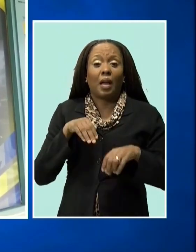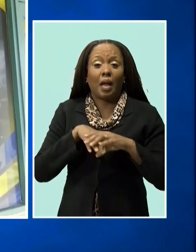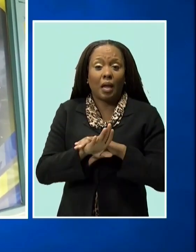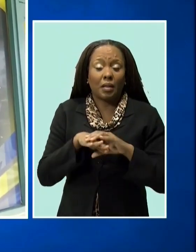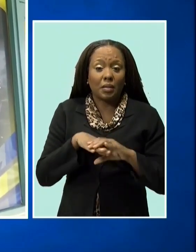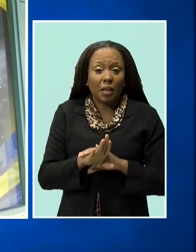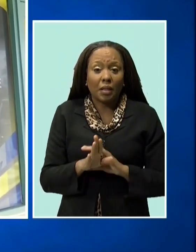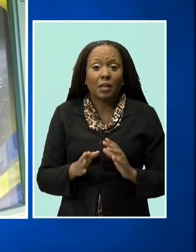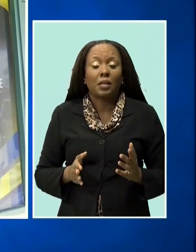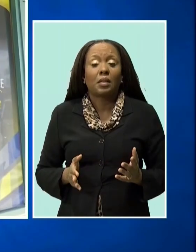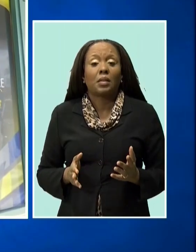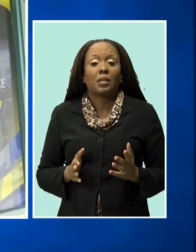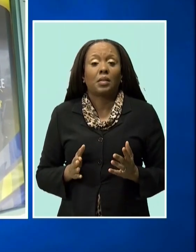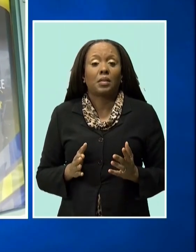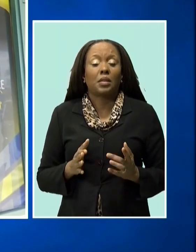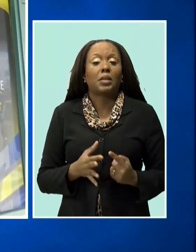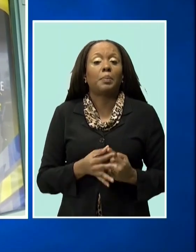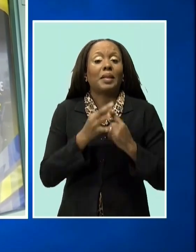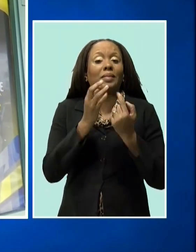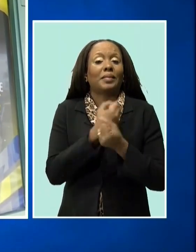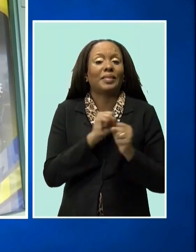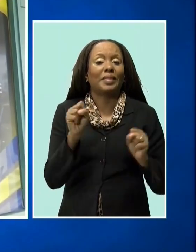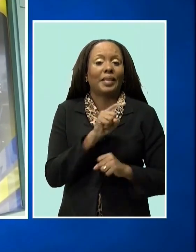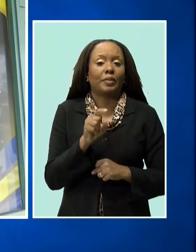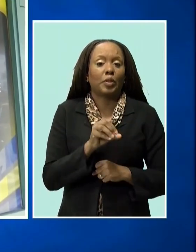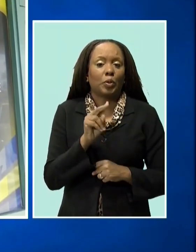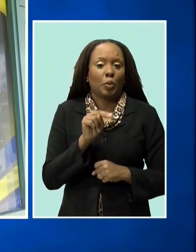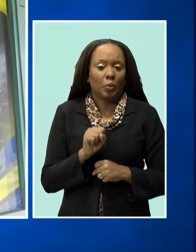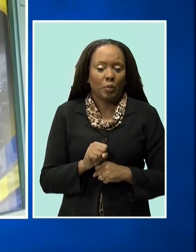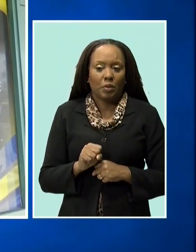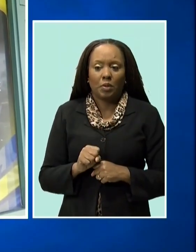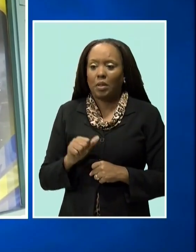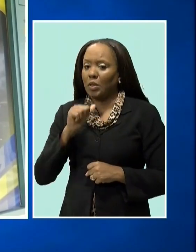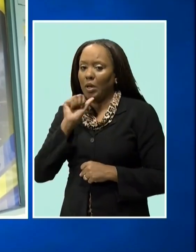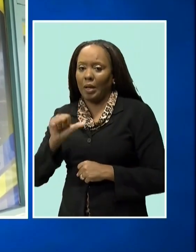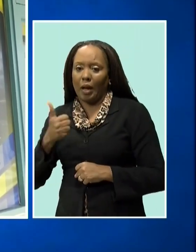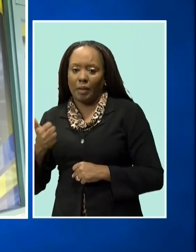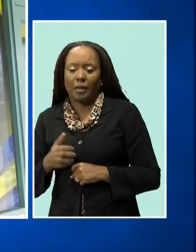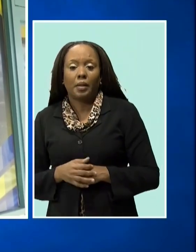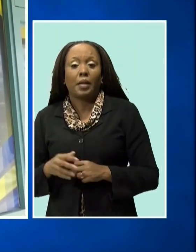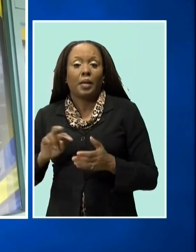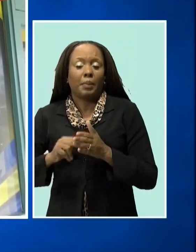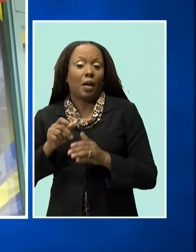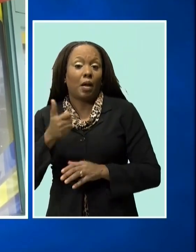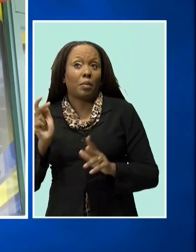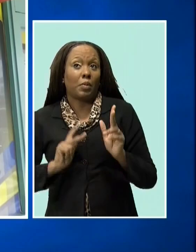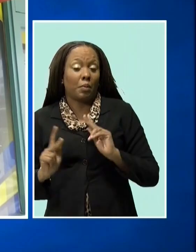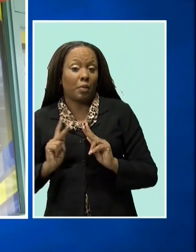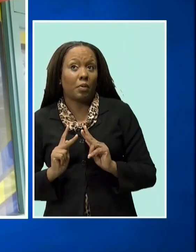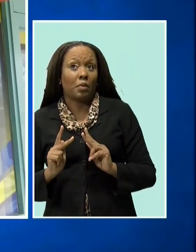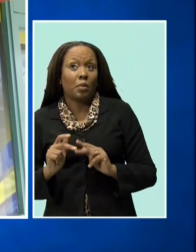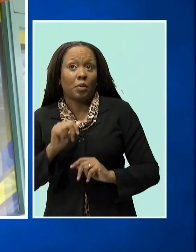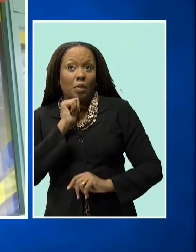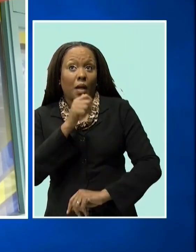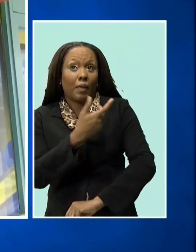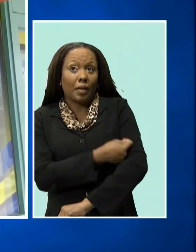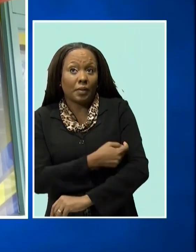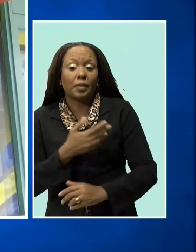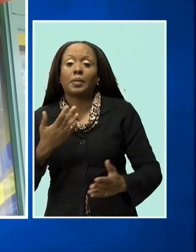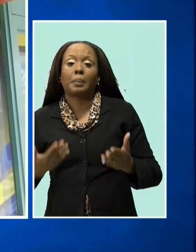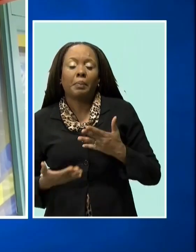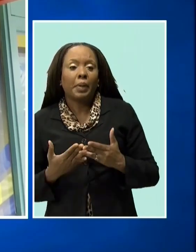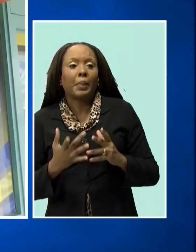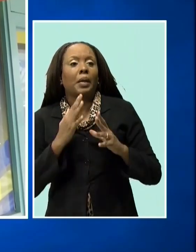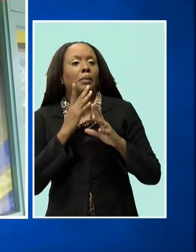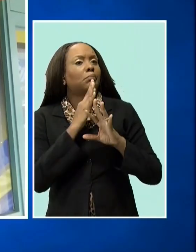as opposed to those who haven't. It therefore provides an incentive for those who haven't to get their vaccinations, and for those who already got their